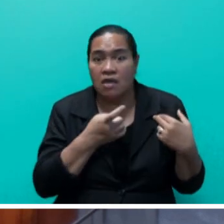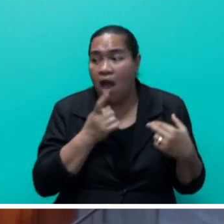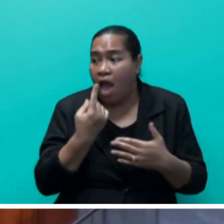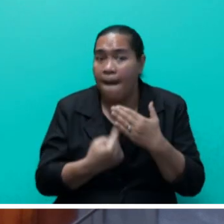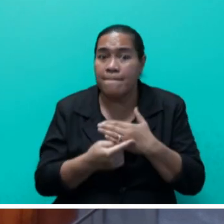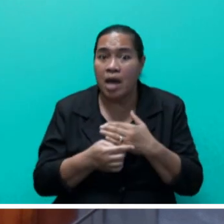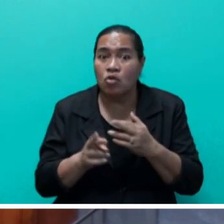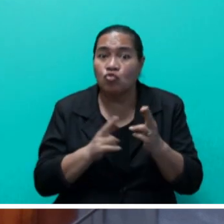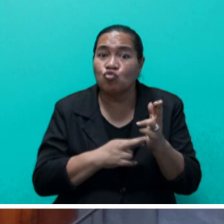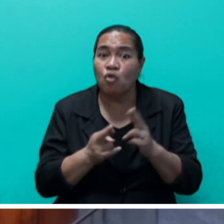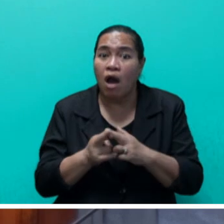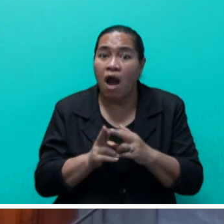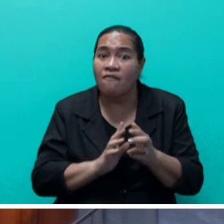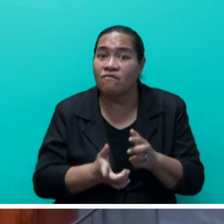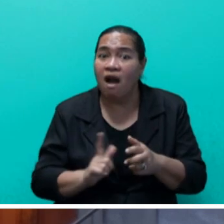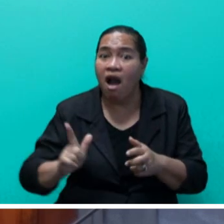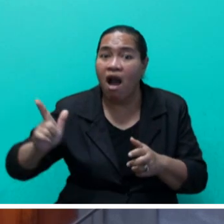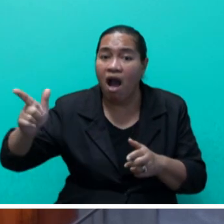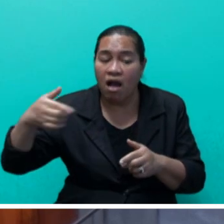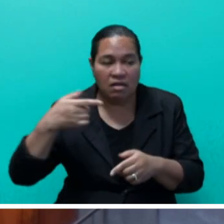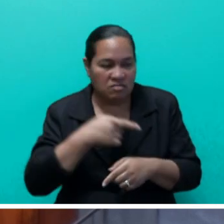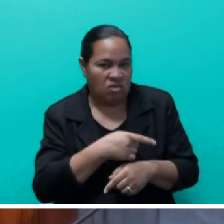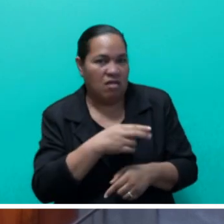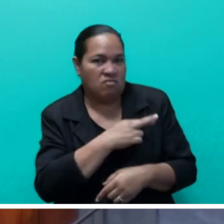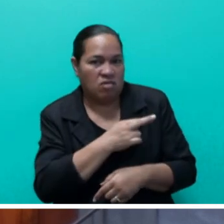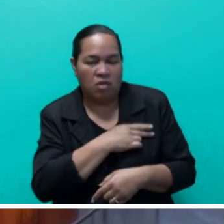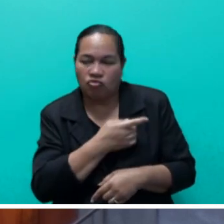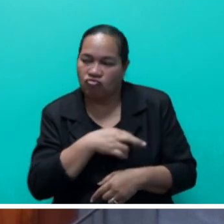to availability of transportation and